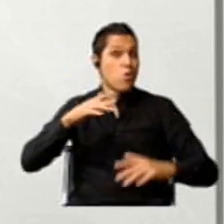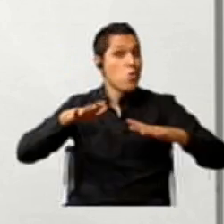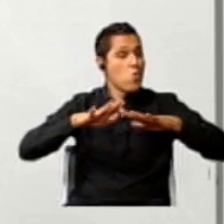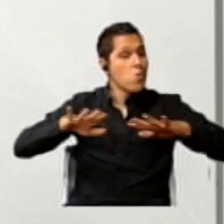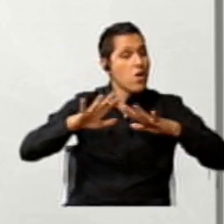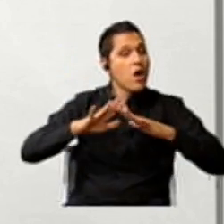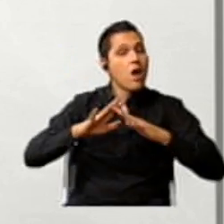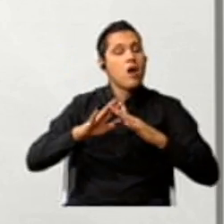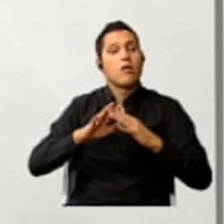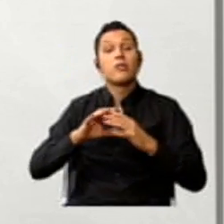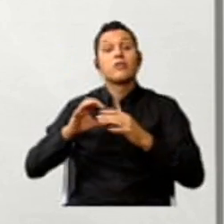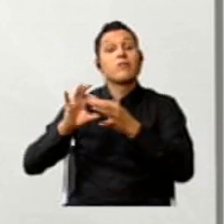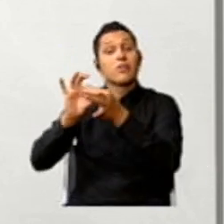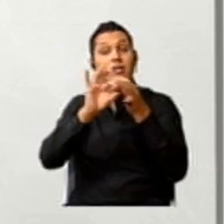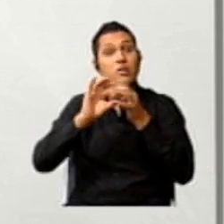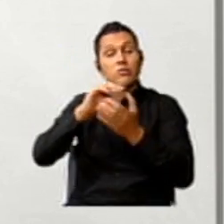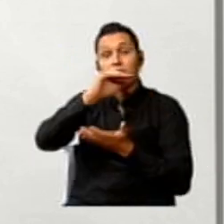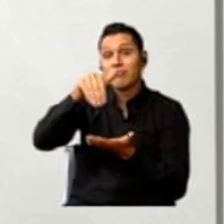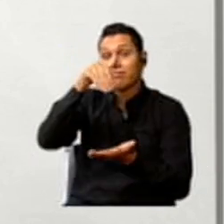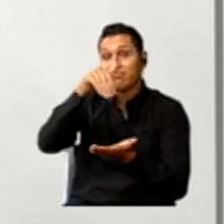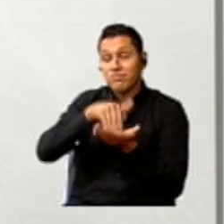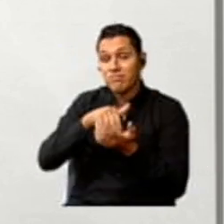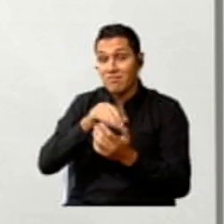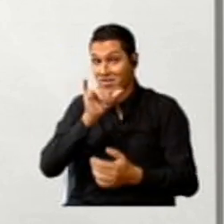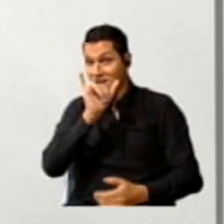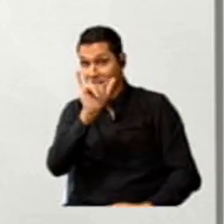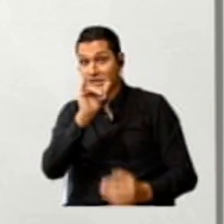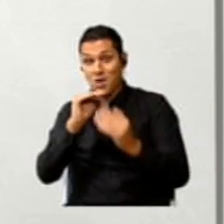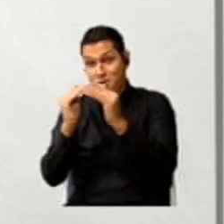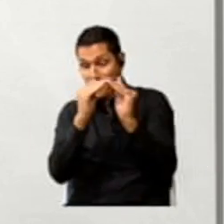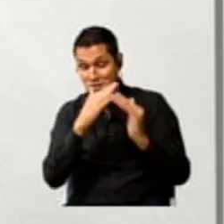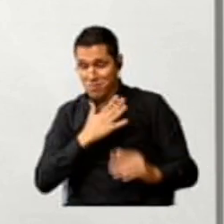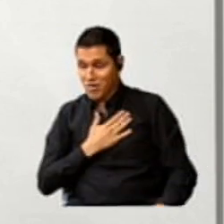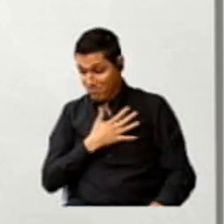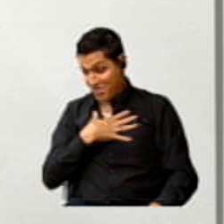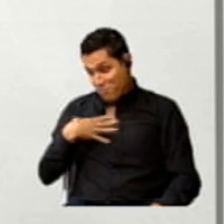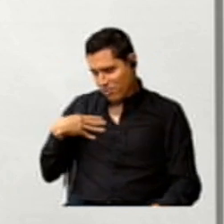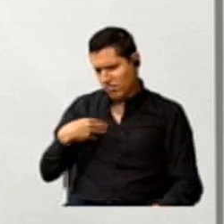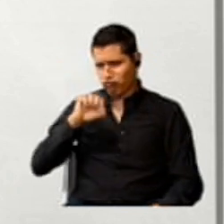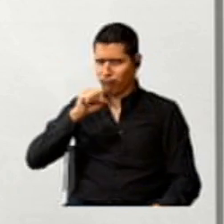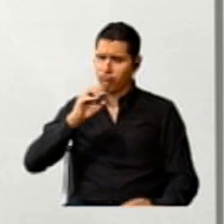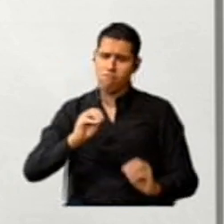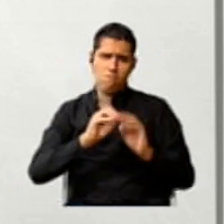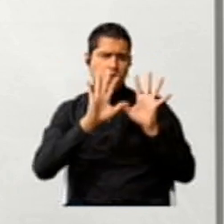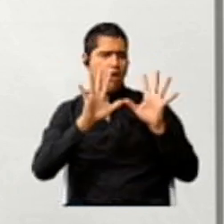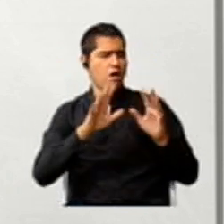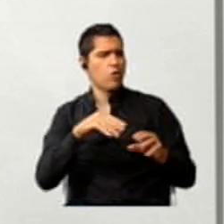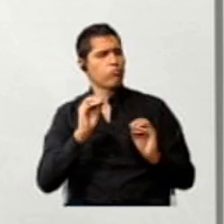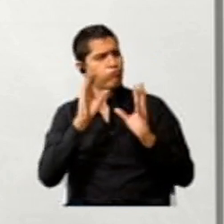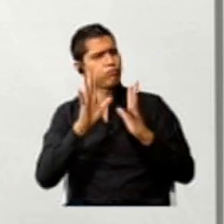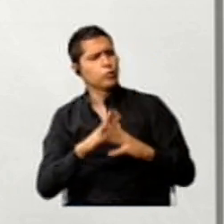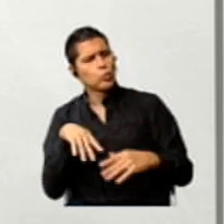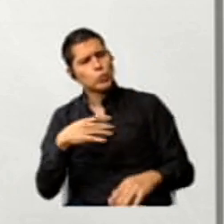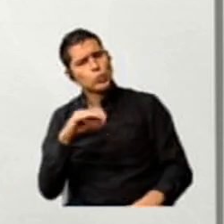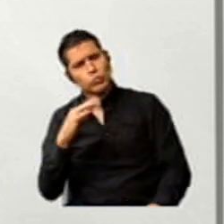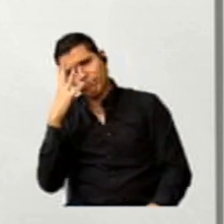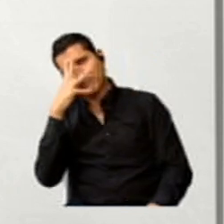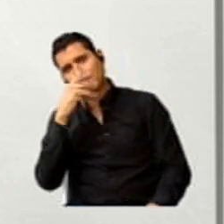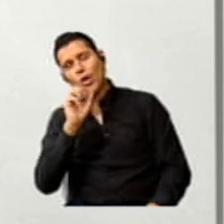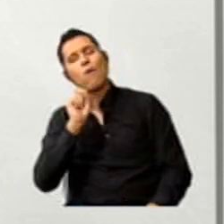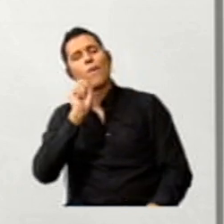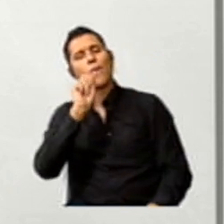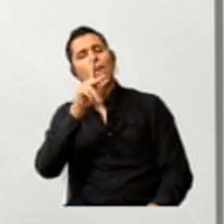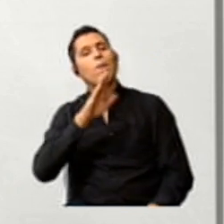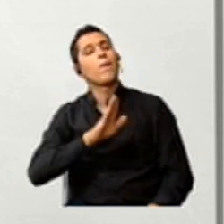my town. This is my community, Waldo. Do you like it? Oh, yes, teacher. Okay, we are going